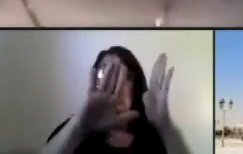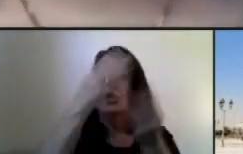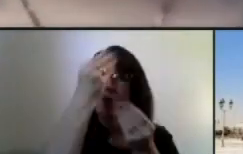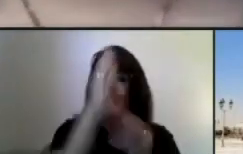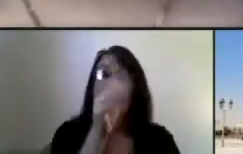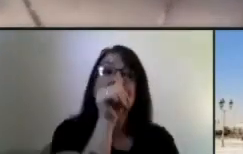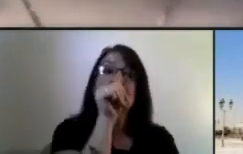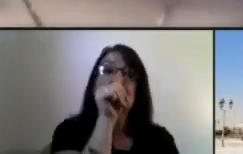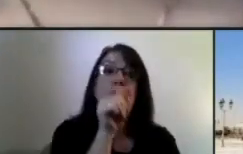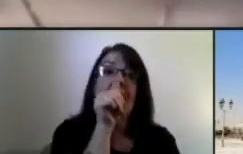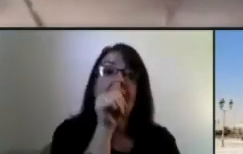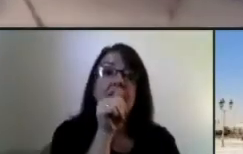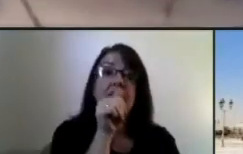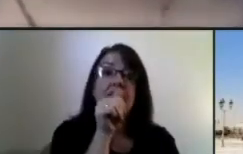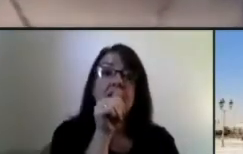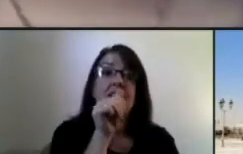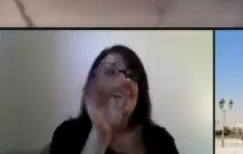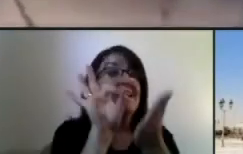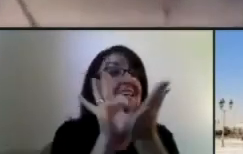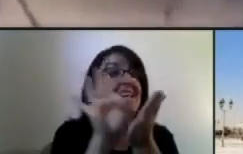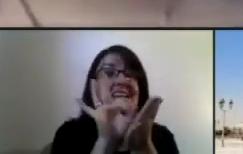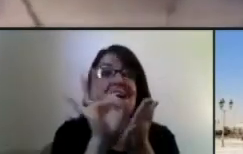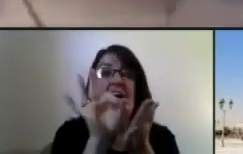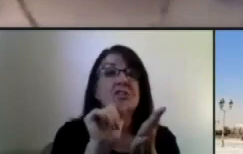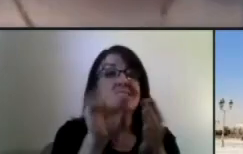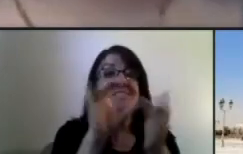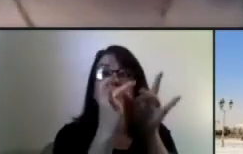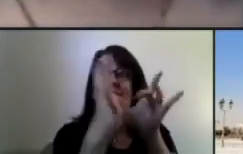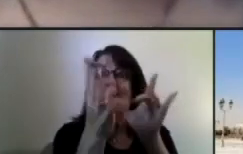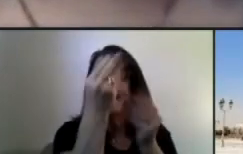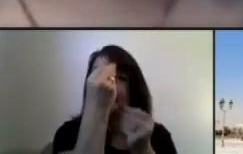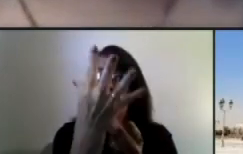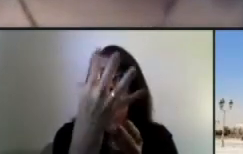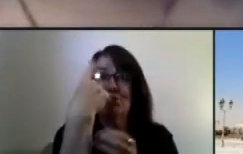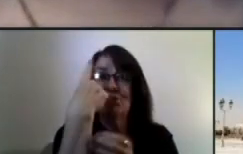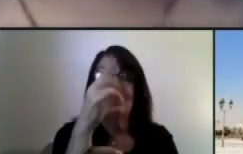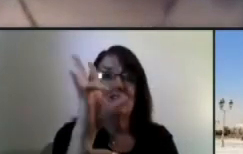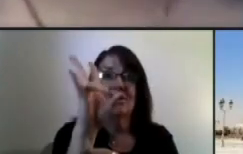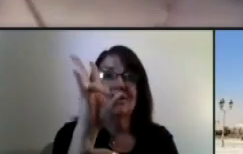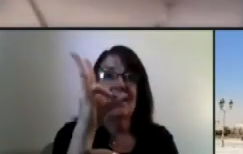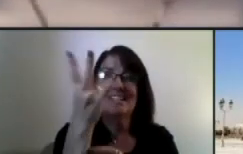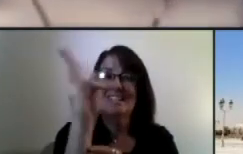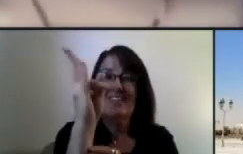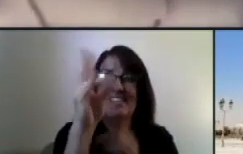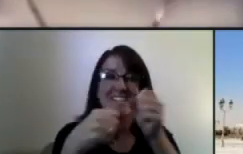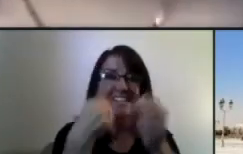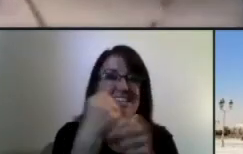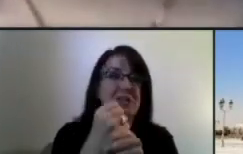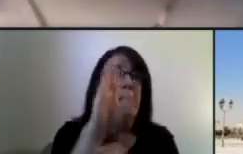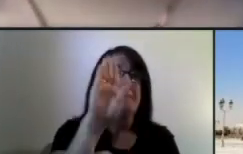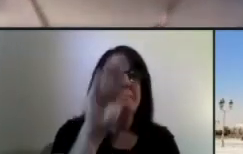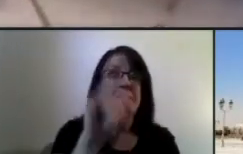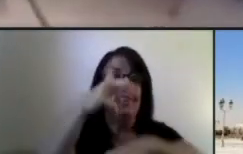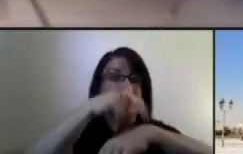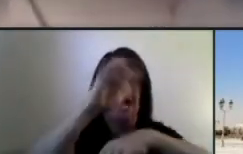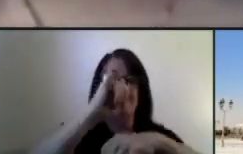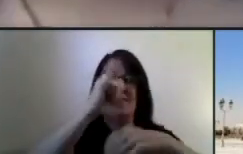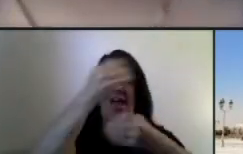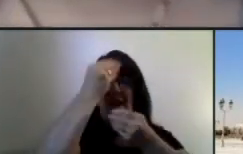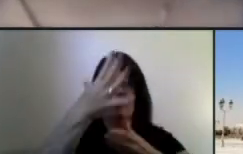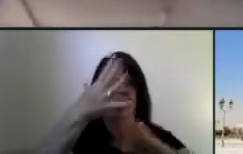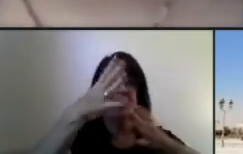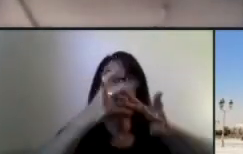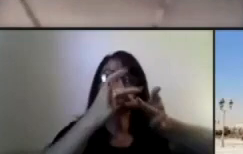private, right? The census doesn't release information for about 7 decades, 7 years. So by the time that information is released, most of